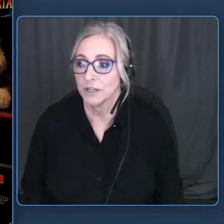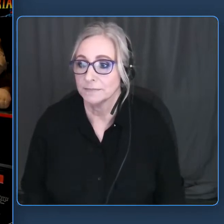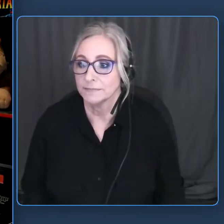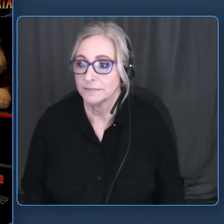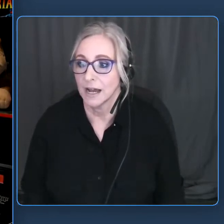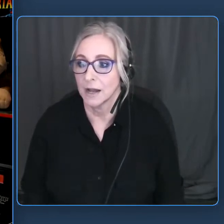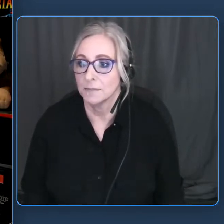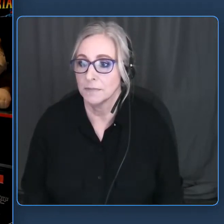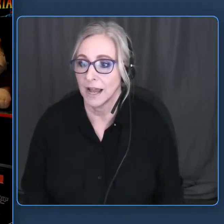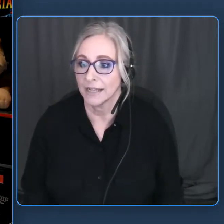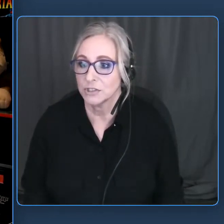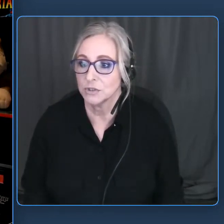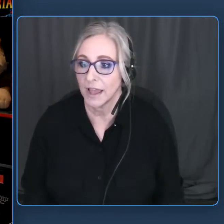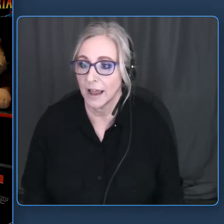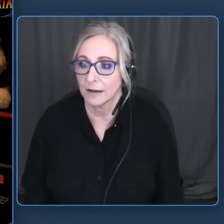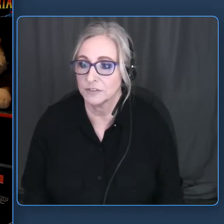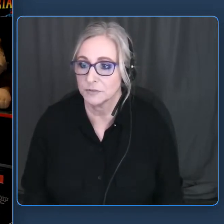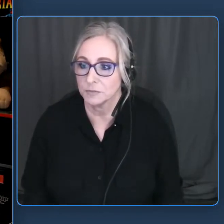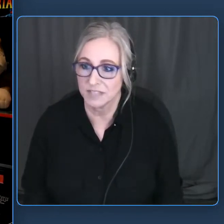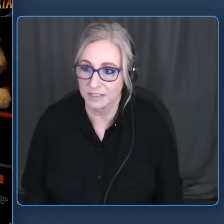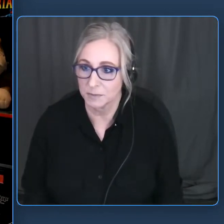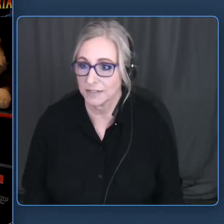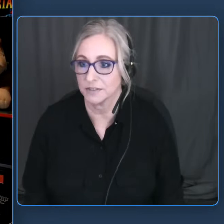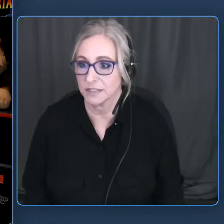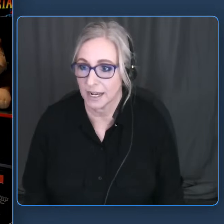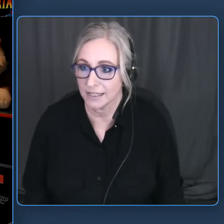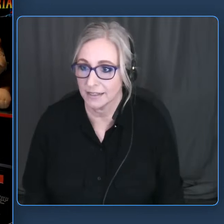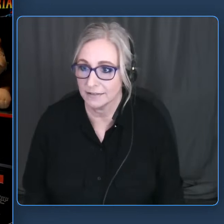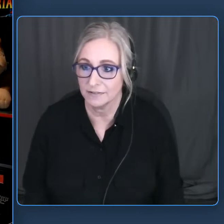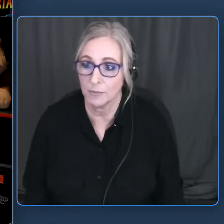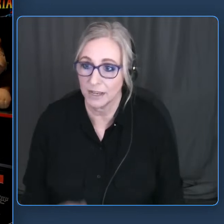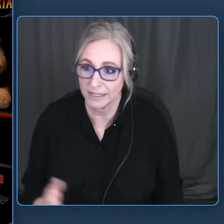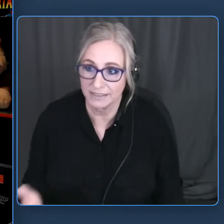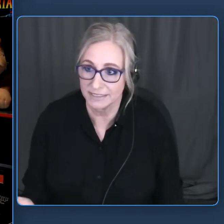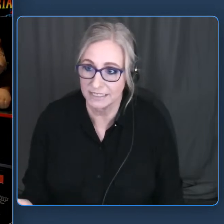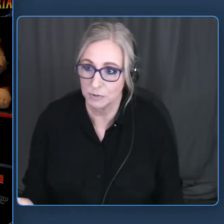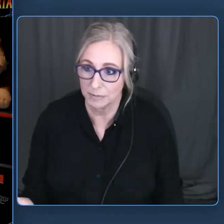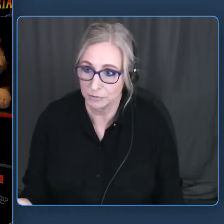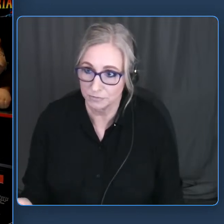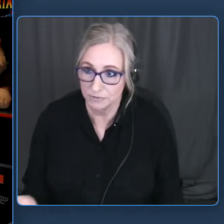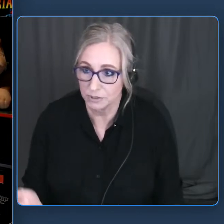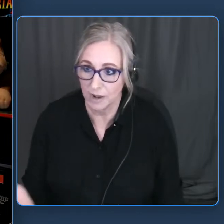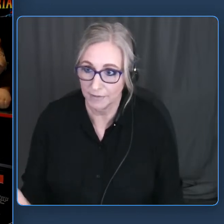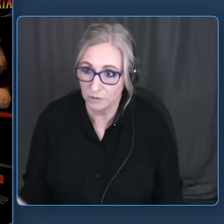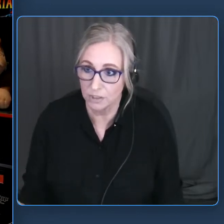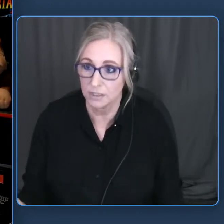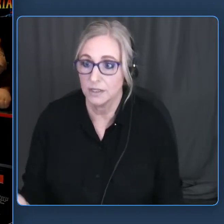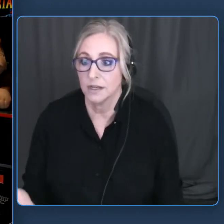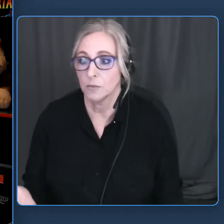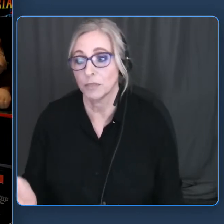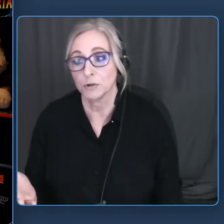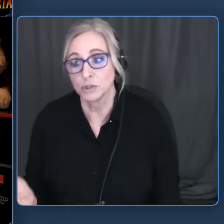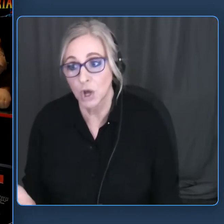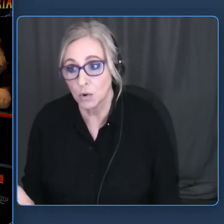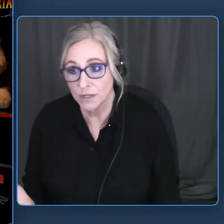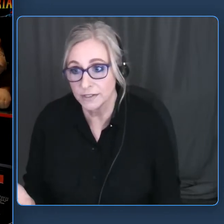I agree. I do have different size boxes that way I can see what people are, how they look, what their tone